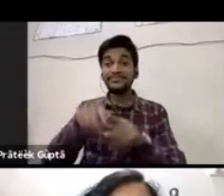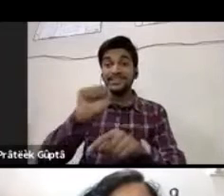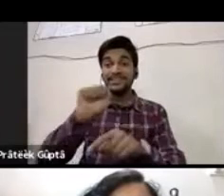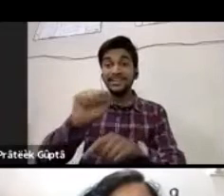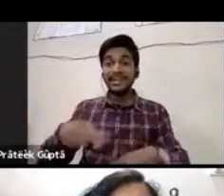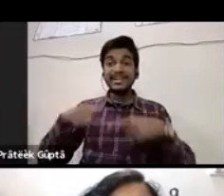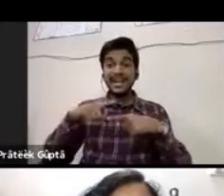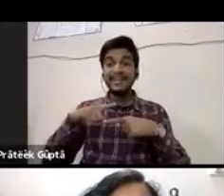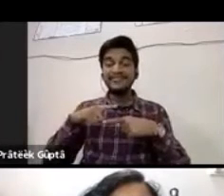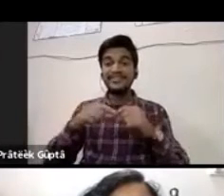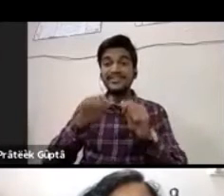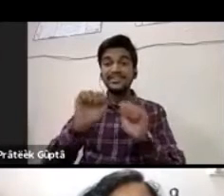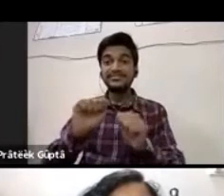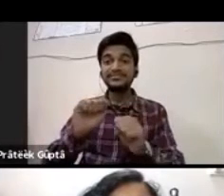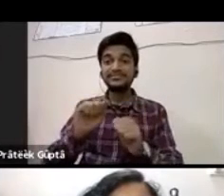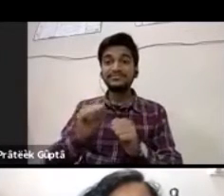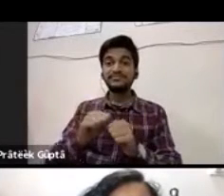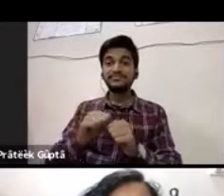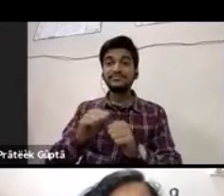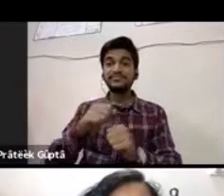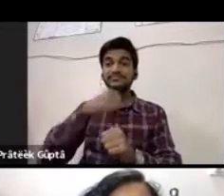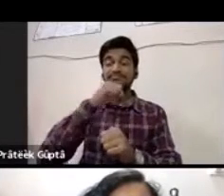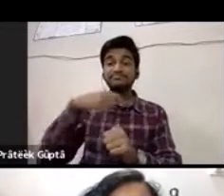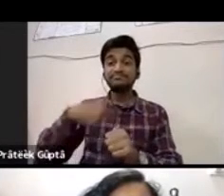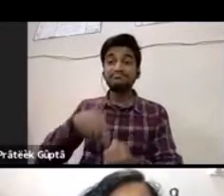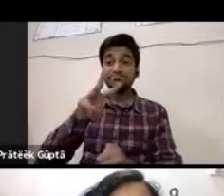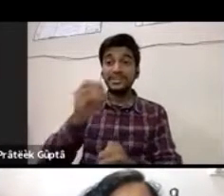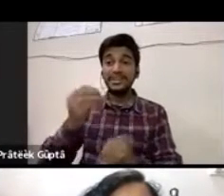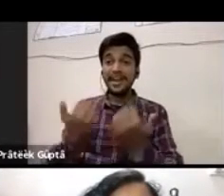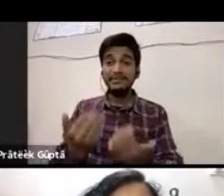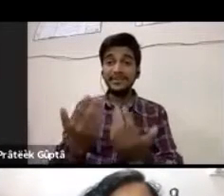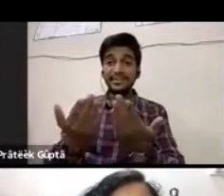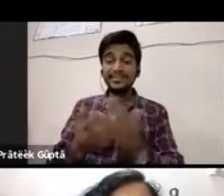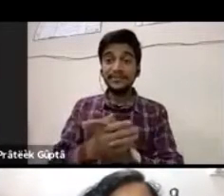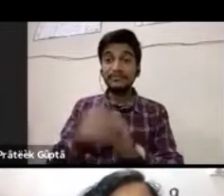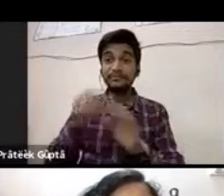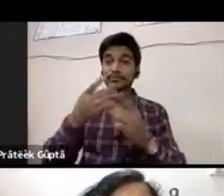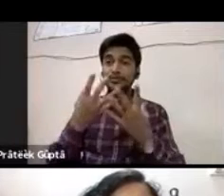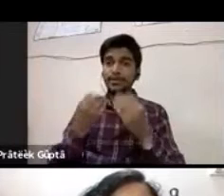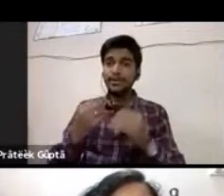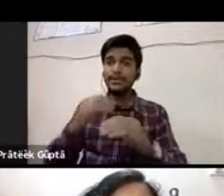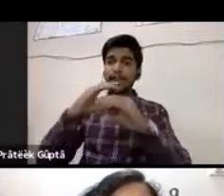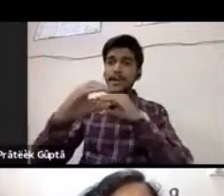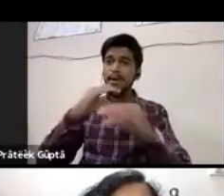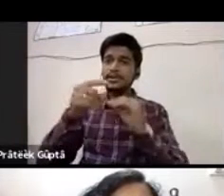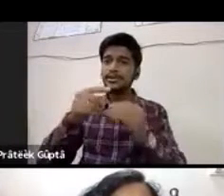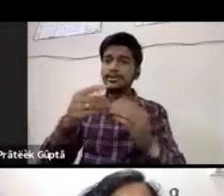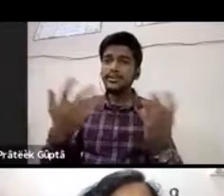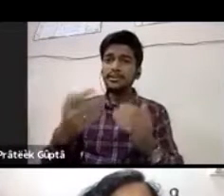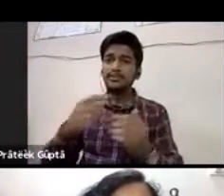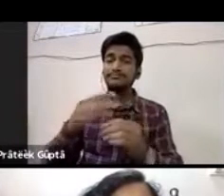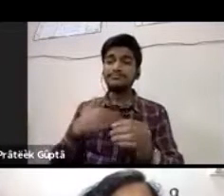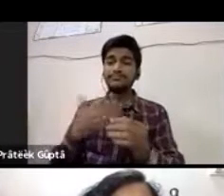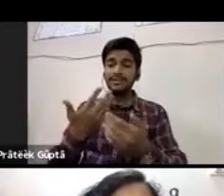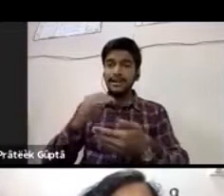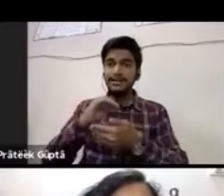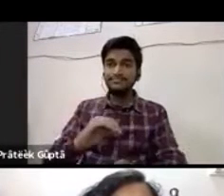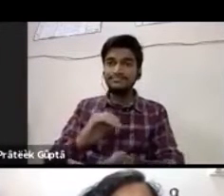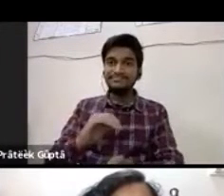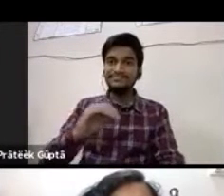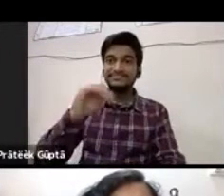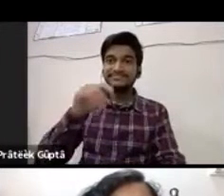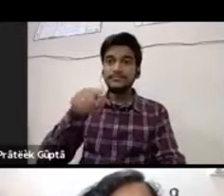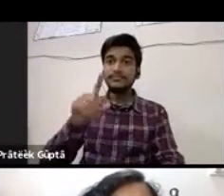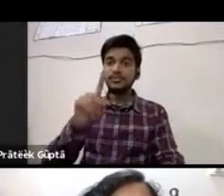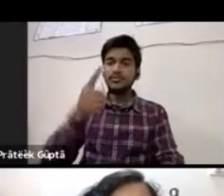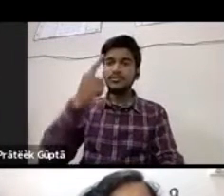I'm still in my mid 30s. So I can only talk about what I've experienced. But I think in the early ages, the first thing